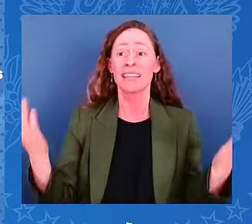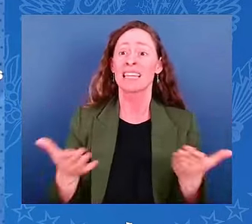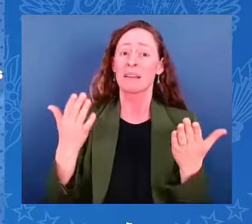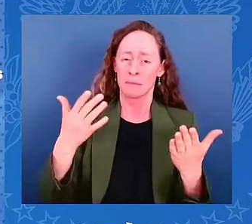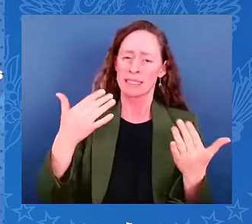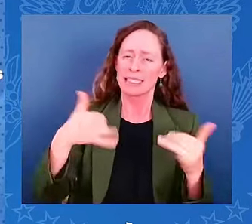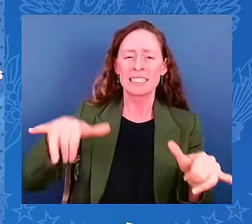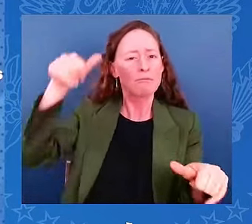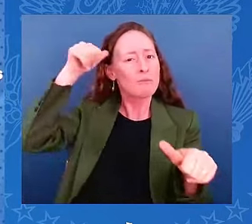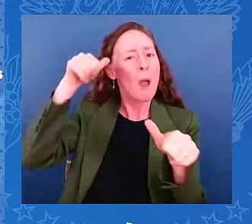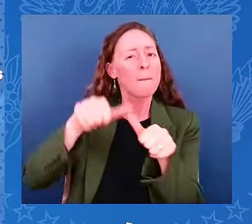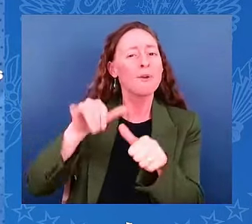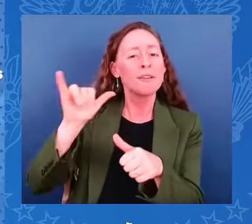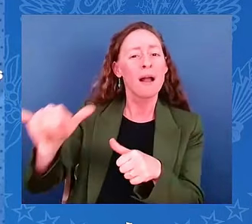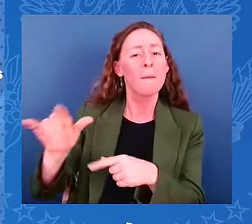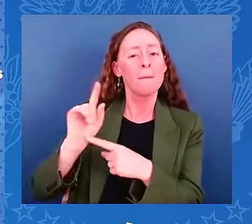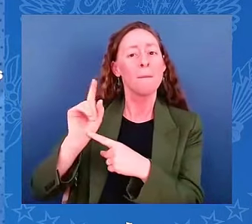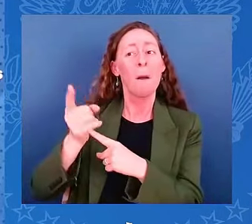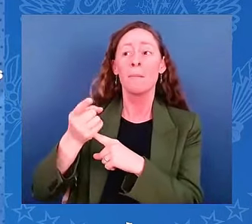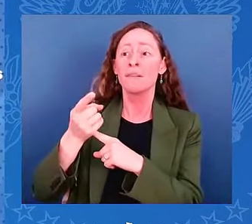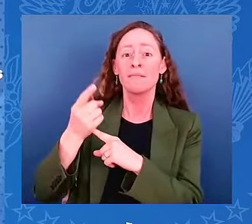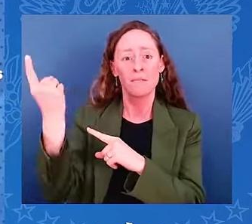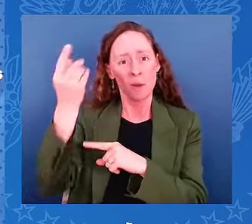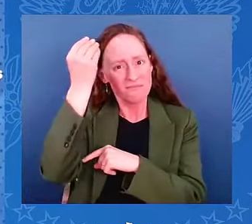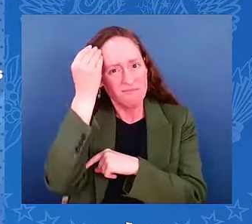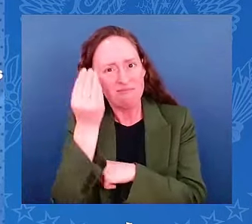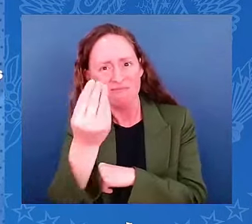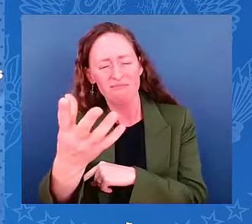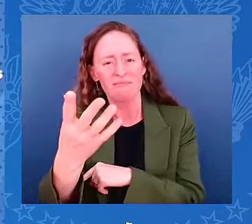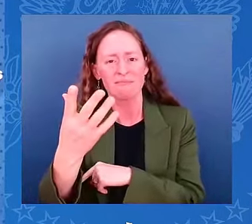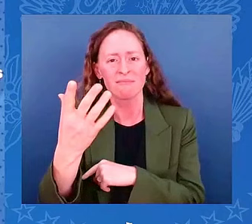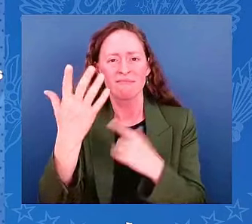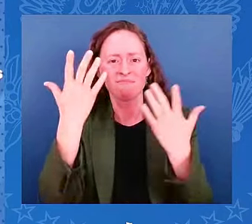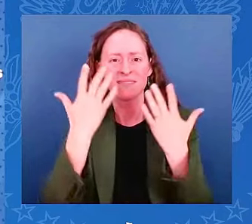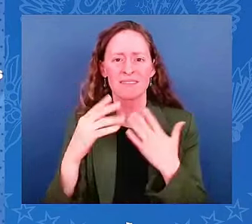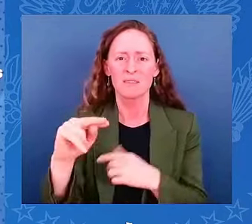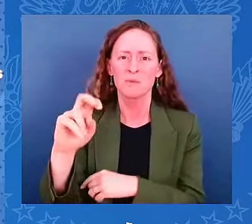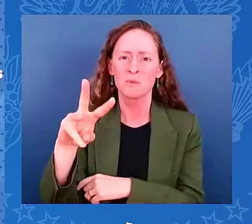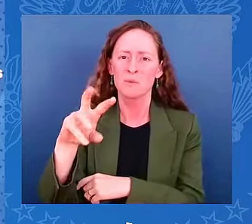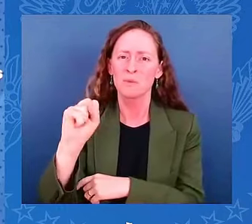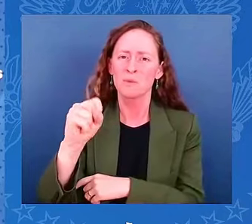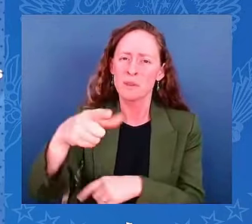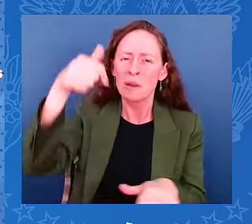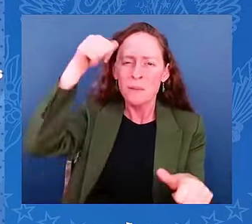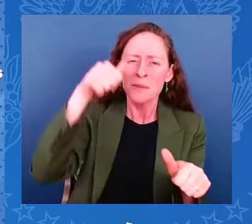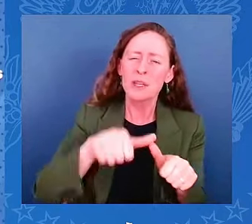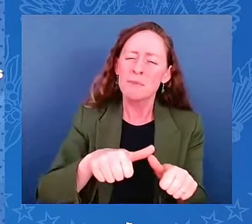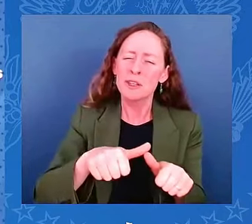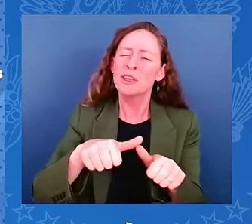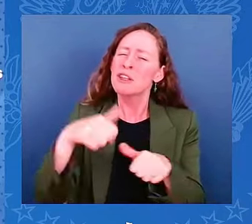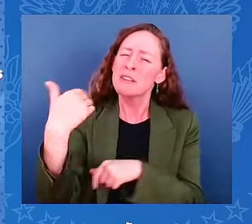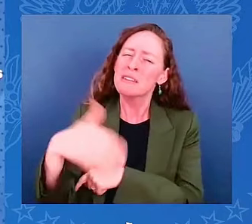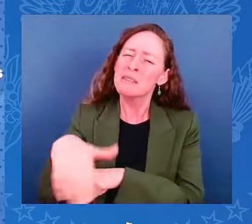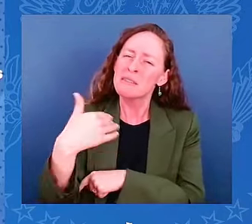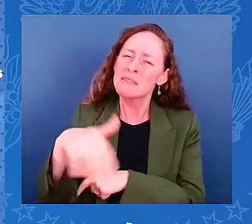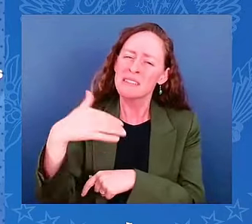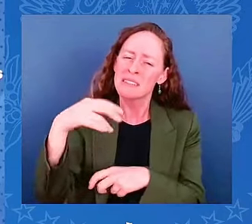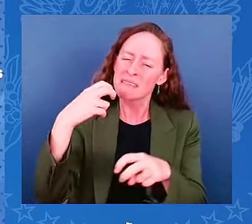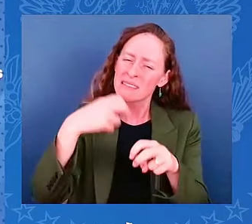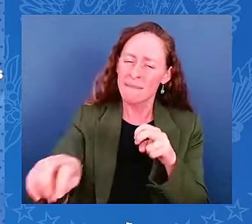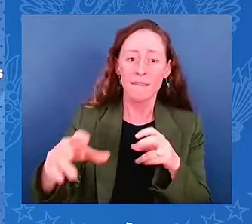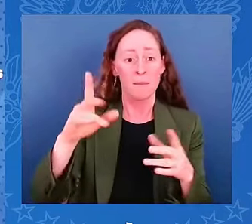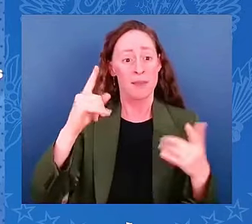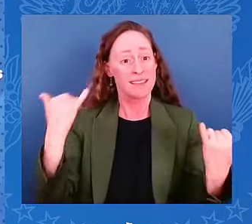It's hard, but you're making such a difference. The main reason I'm here is to say, and I mean this from the bottom of my heart.